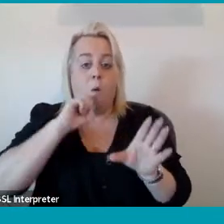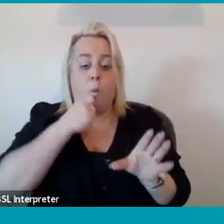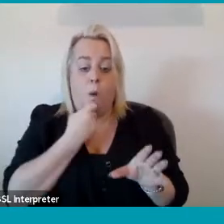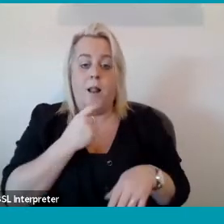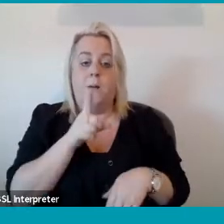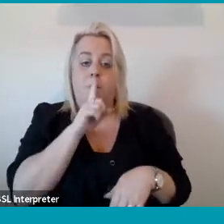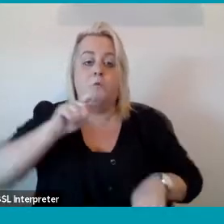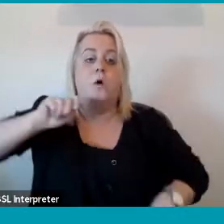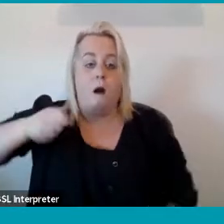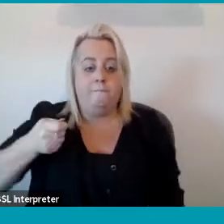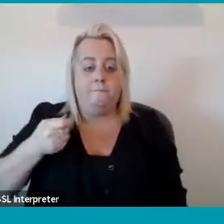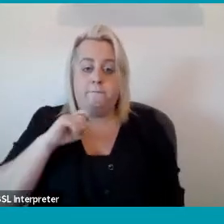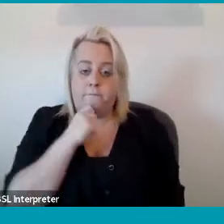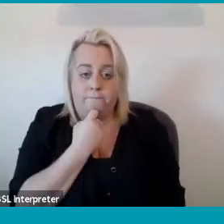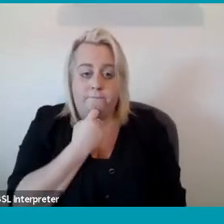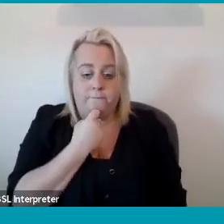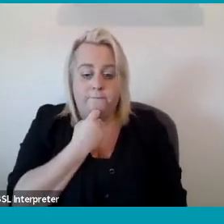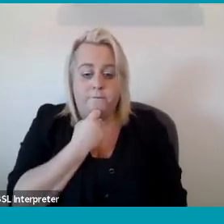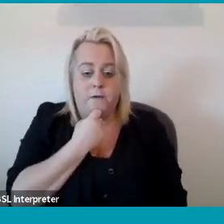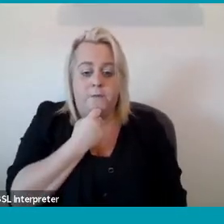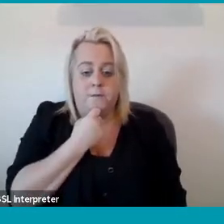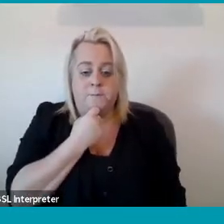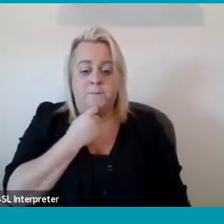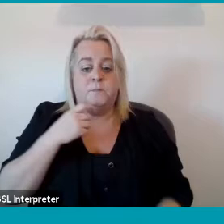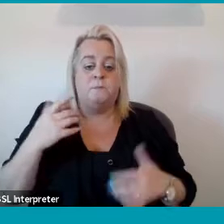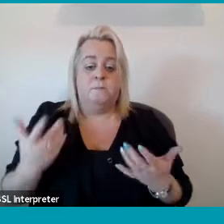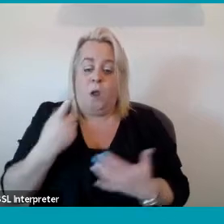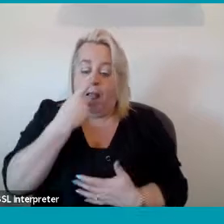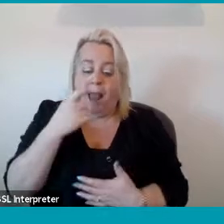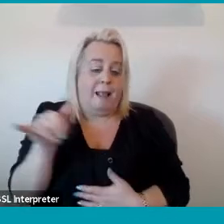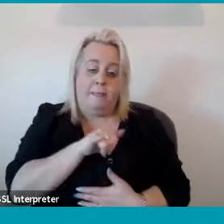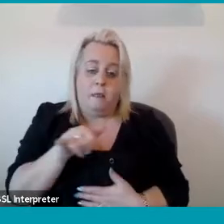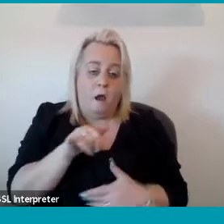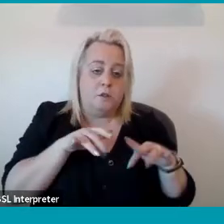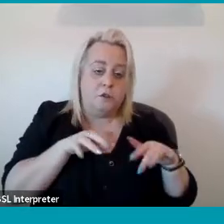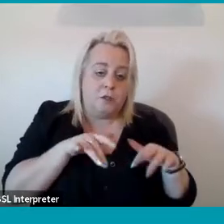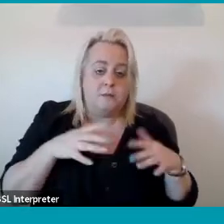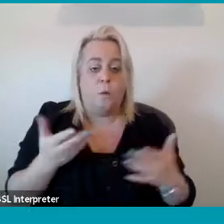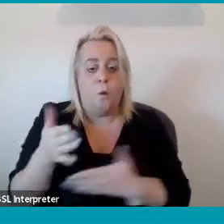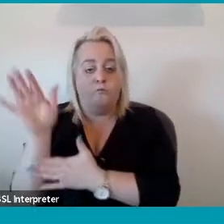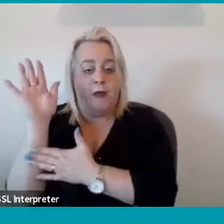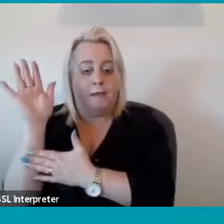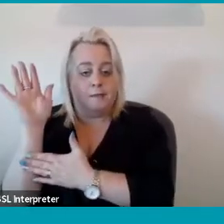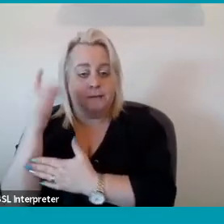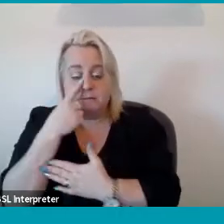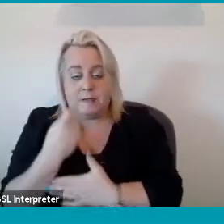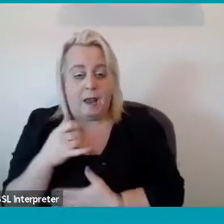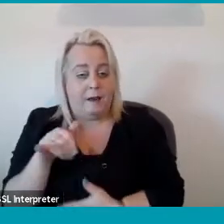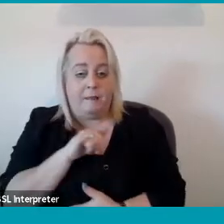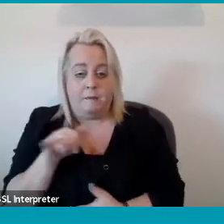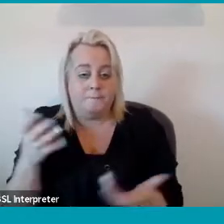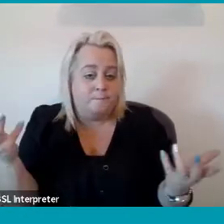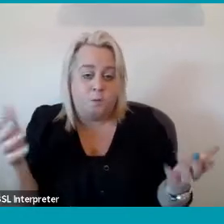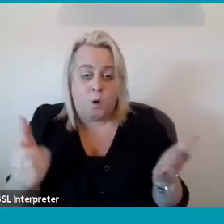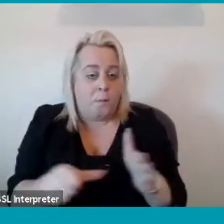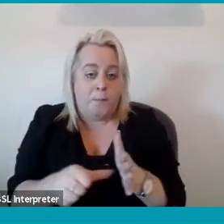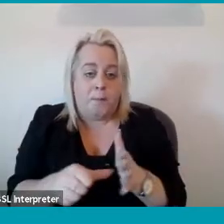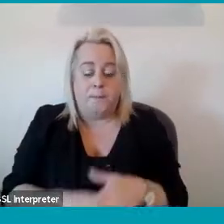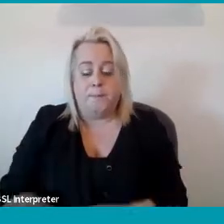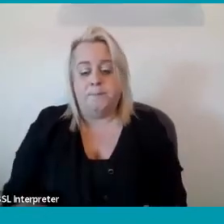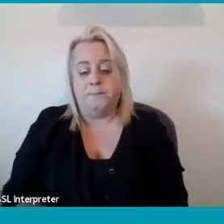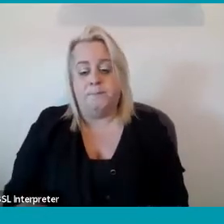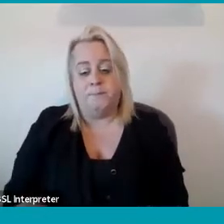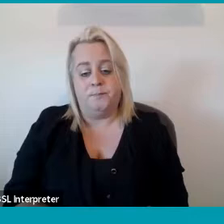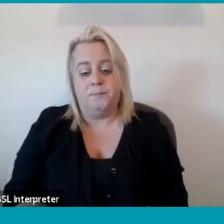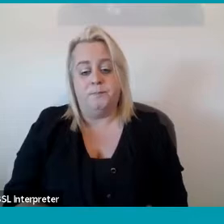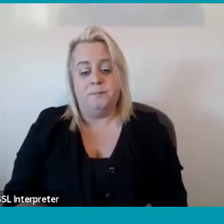questions. So either write something down in the chat or raise your hand if you have any questions or comments that you'd like to make. And I will